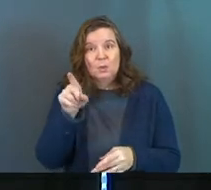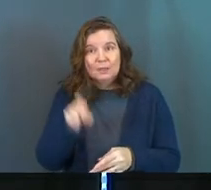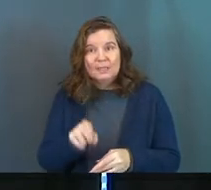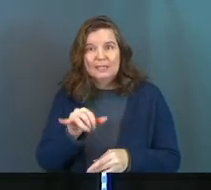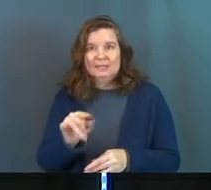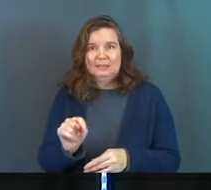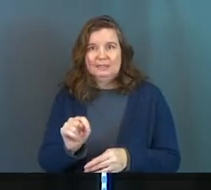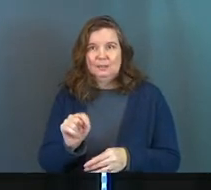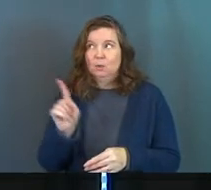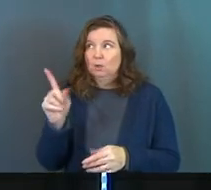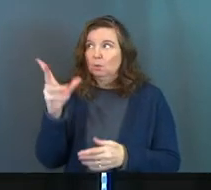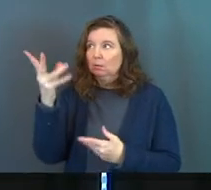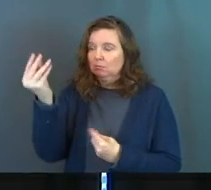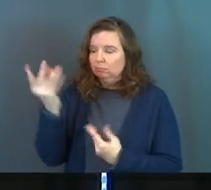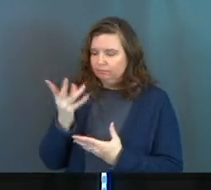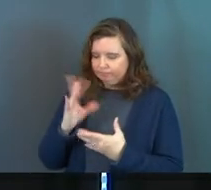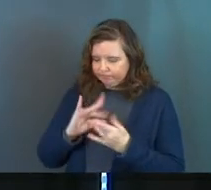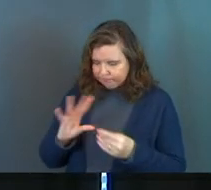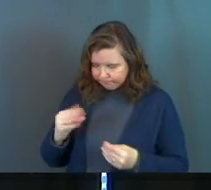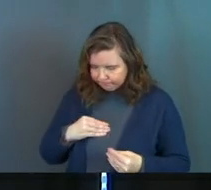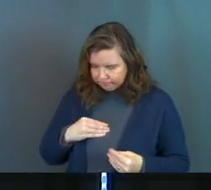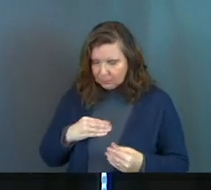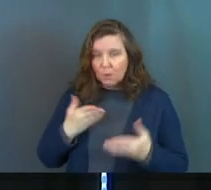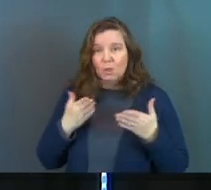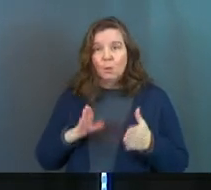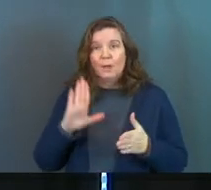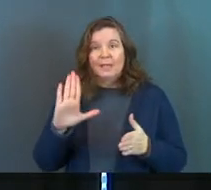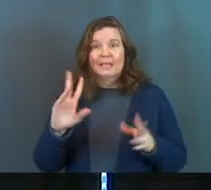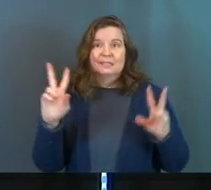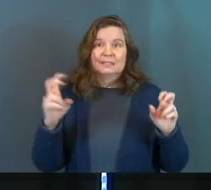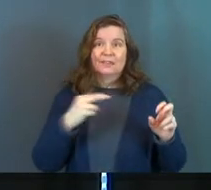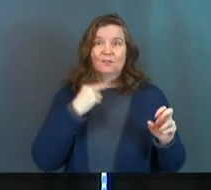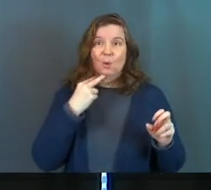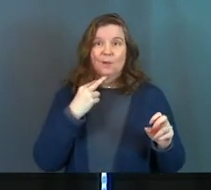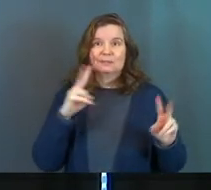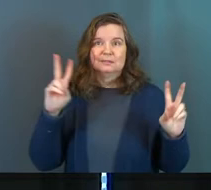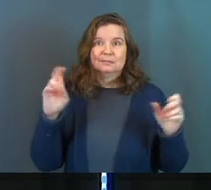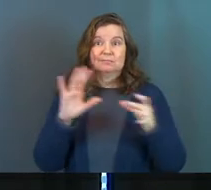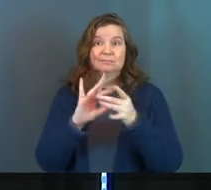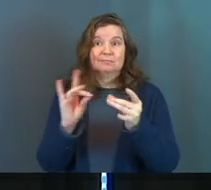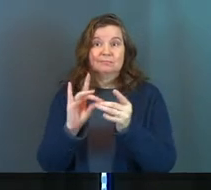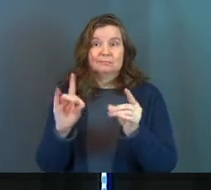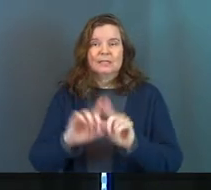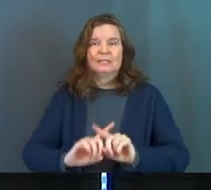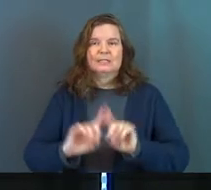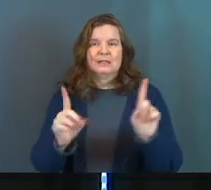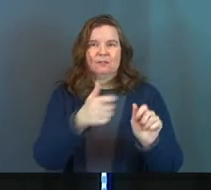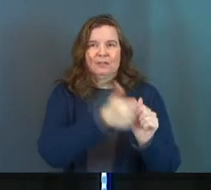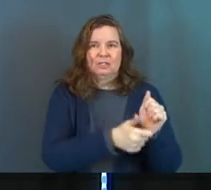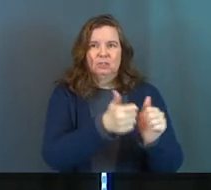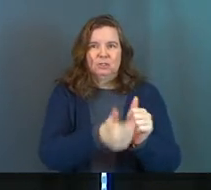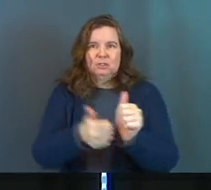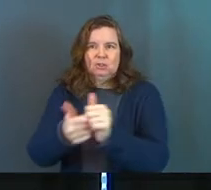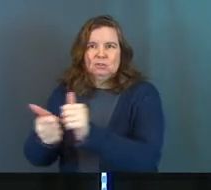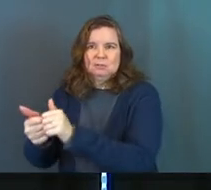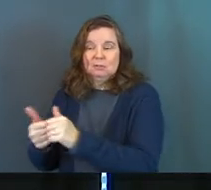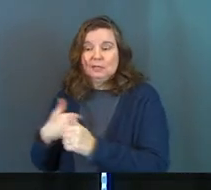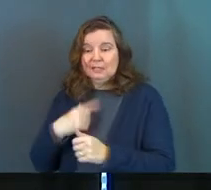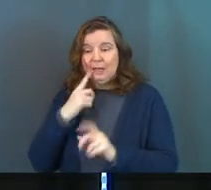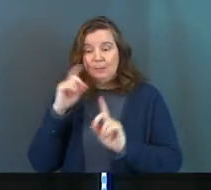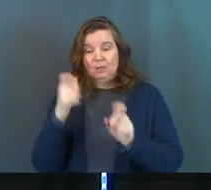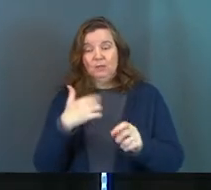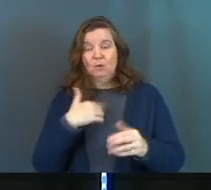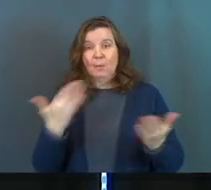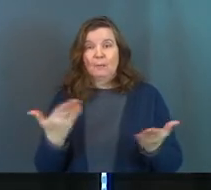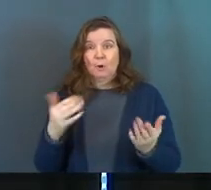need it. The way his voice speaks is different for you. There's people that, like, all they get from God is God will come in and say, I'm going to give